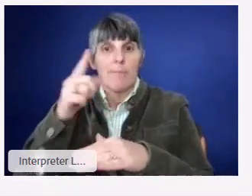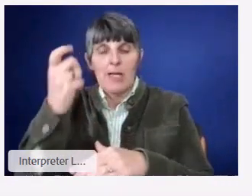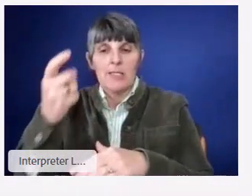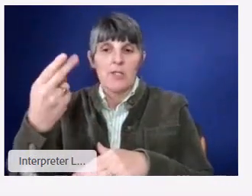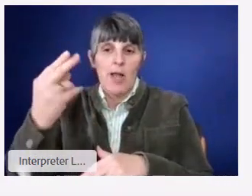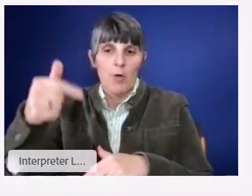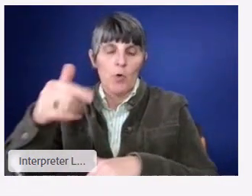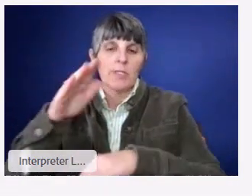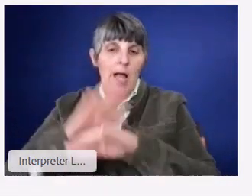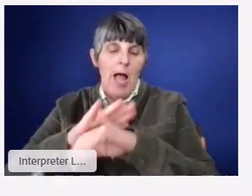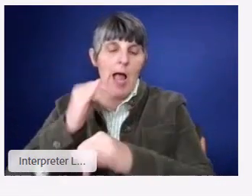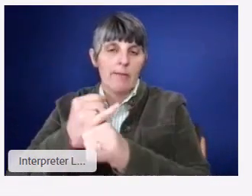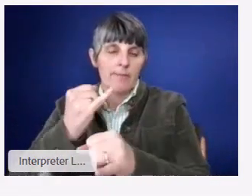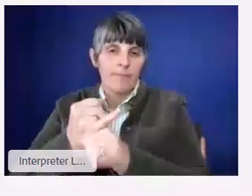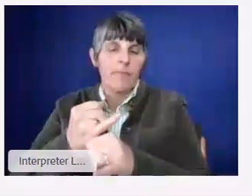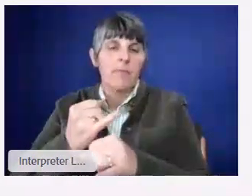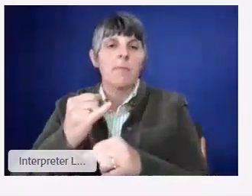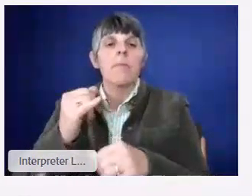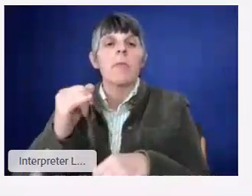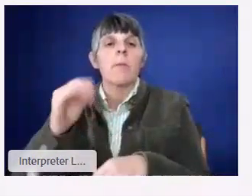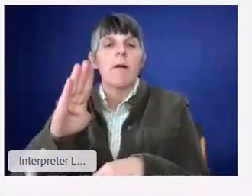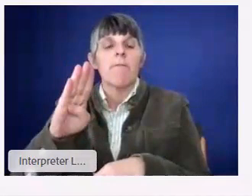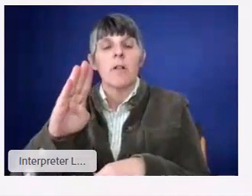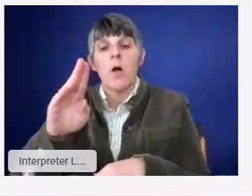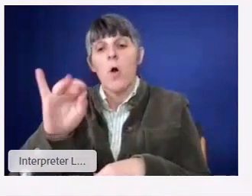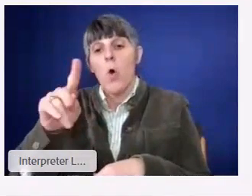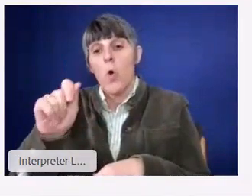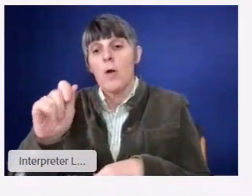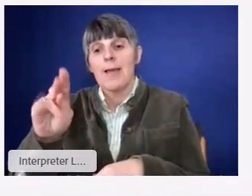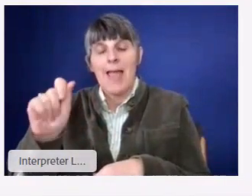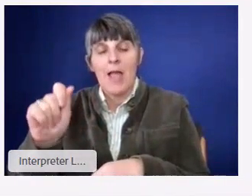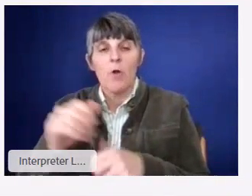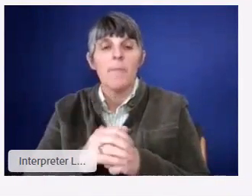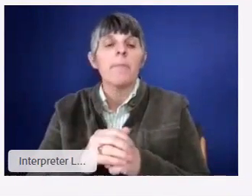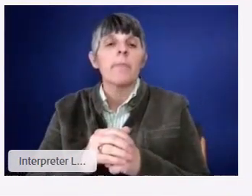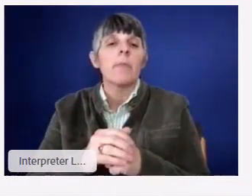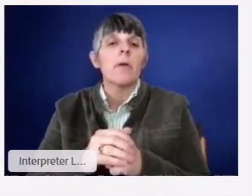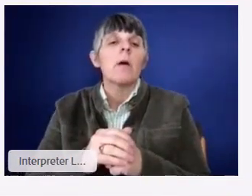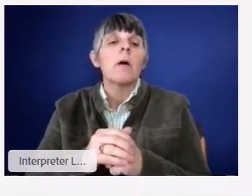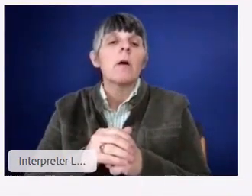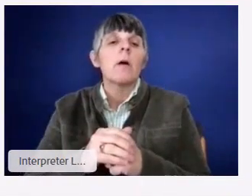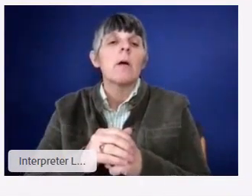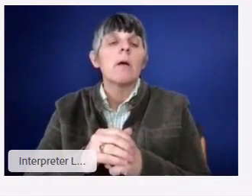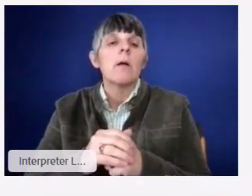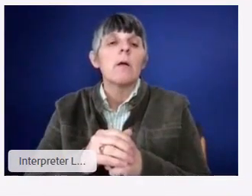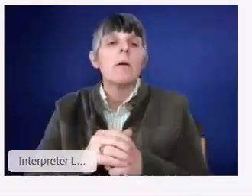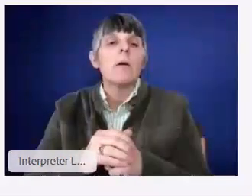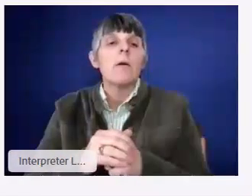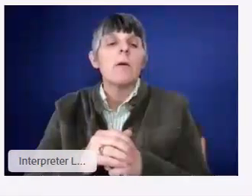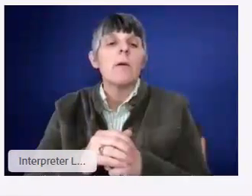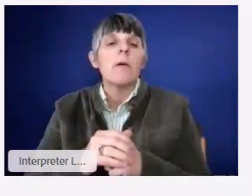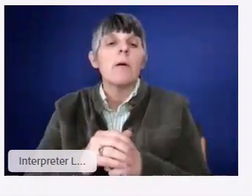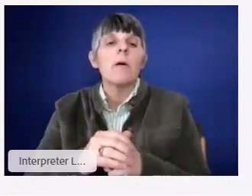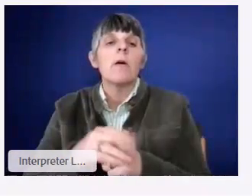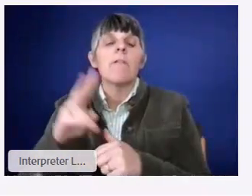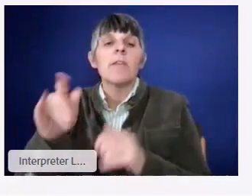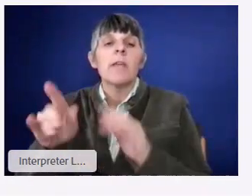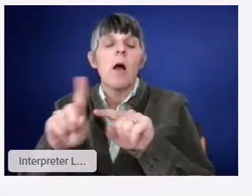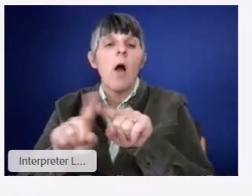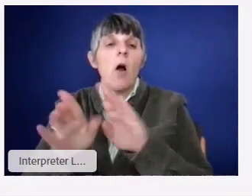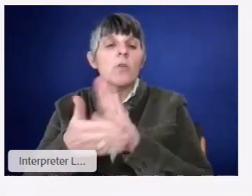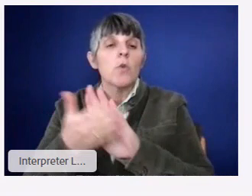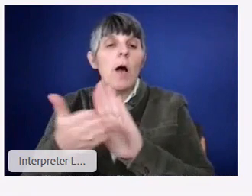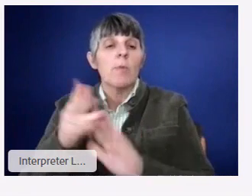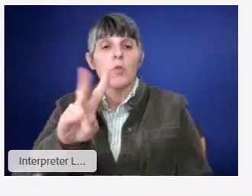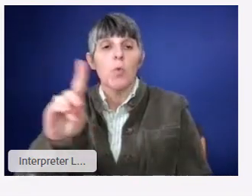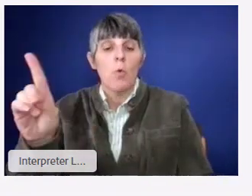Campus. A primary location to deploy indoor navigation will be at VIA for these reasons. VIA also operates the 211 Western